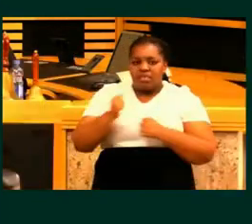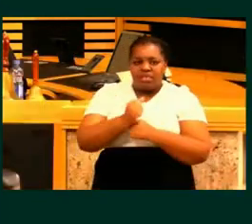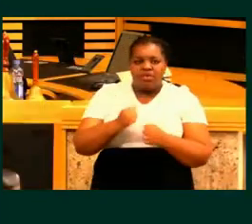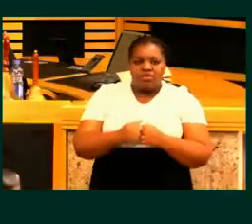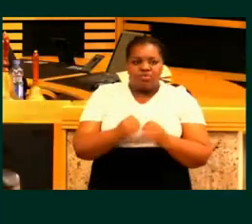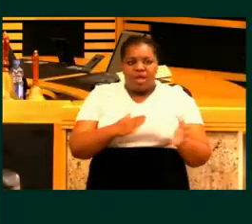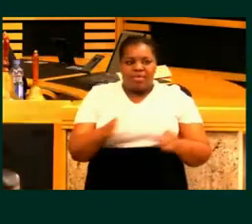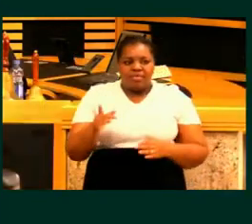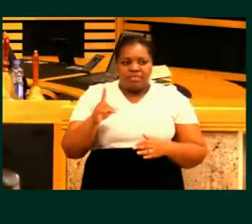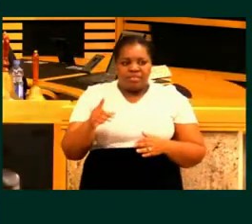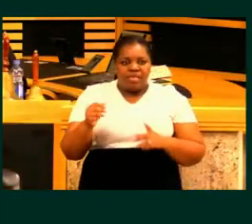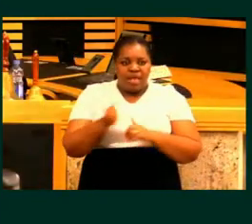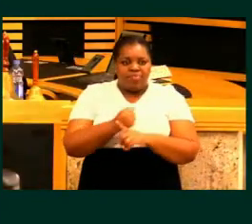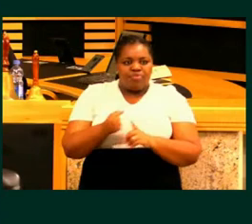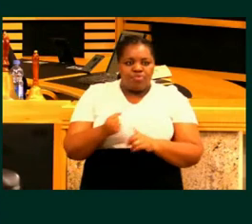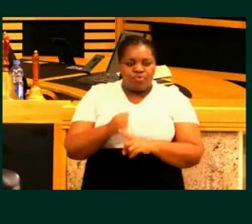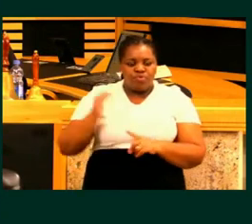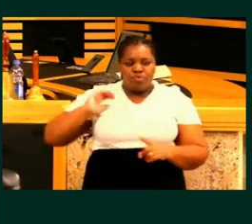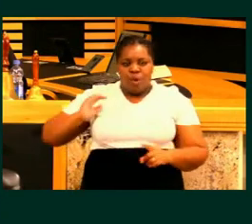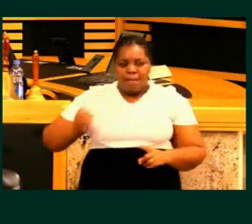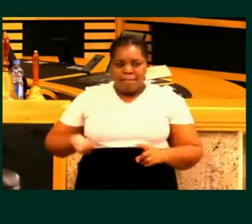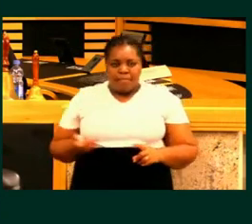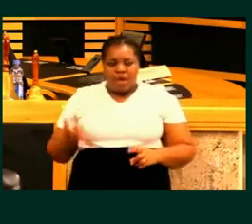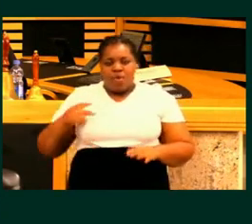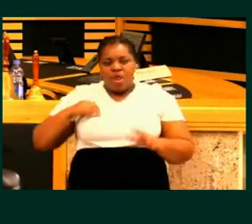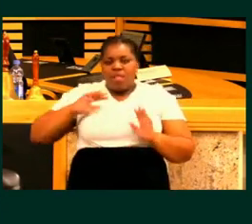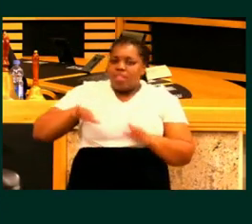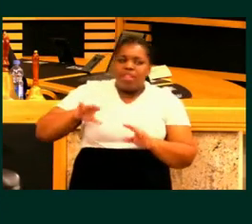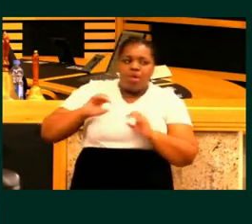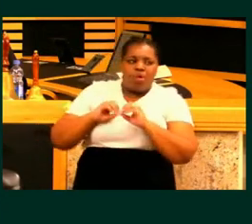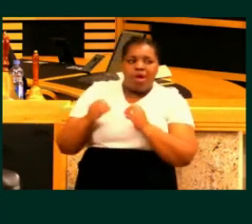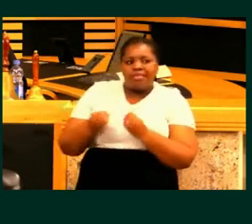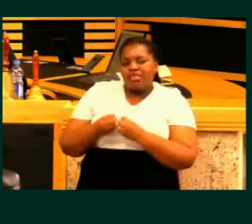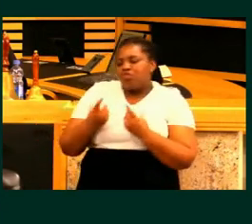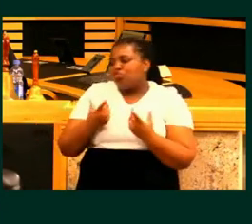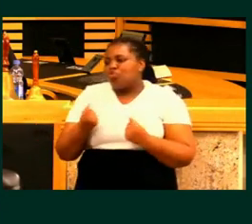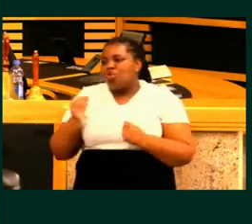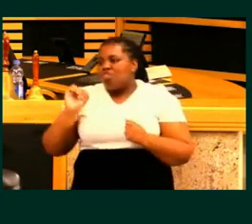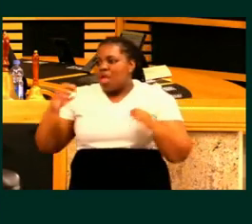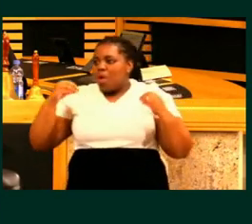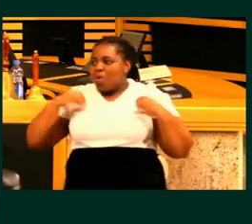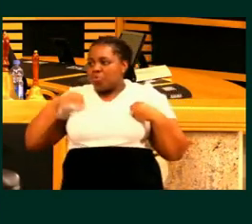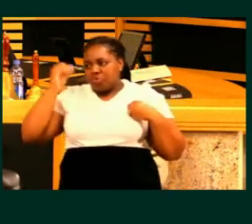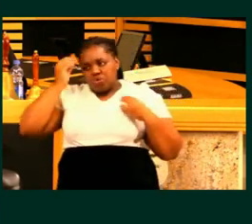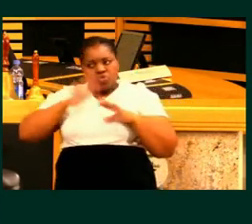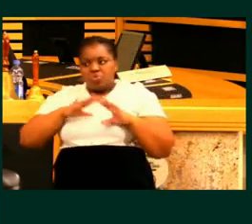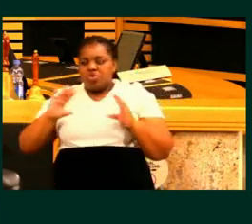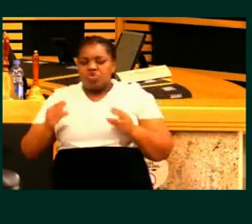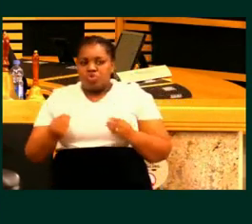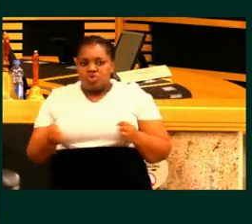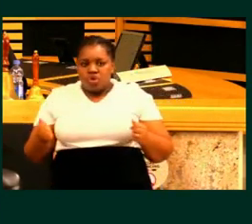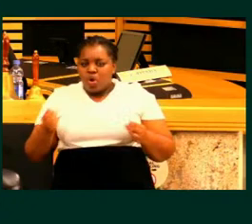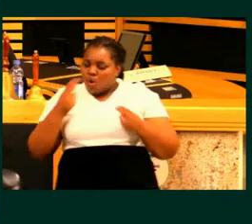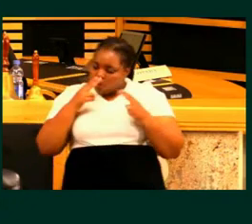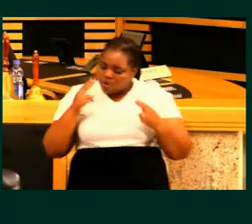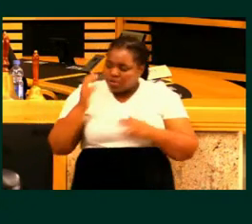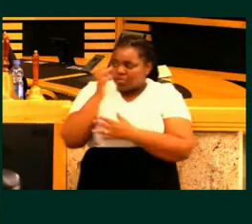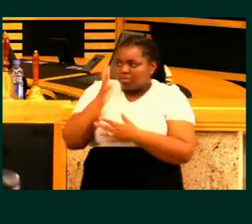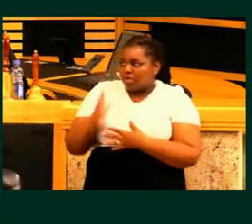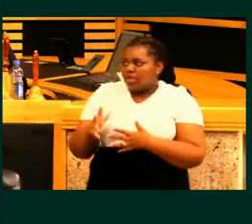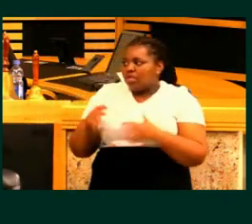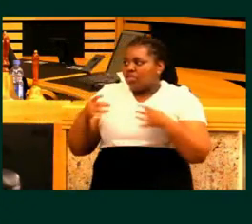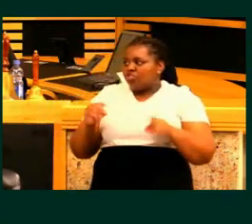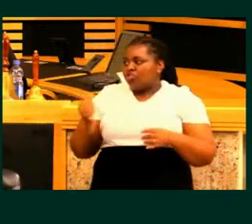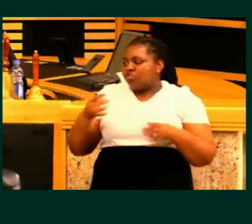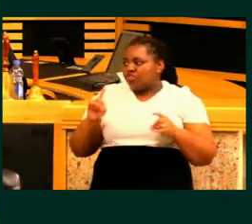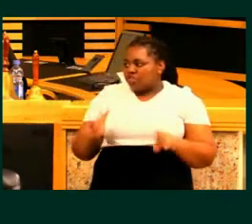for Abused Women and Children leaving ngos to do it according to their own interest is not a solution honorable speaker honorable Deputy chair of